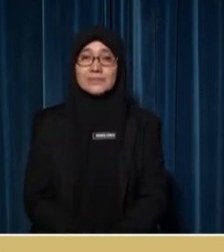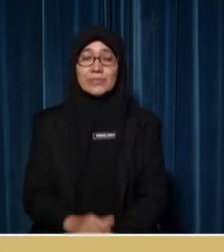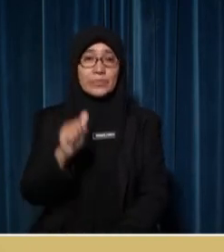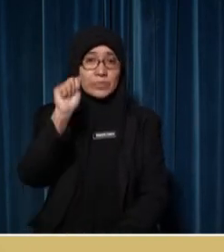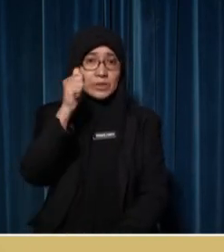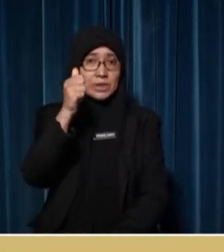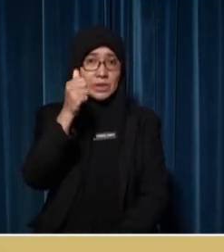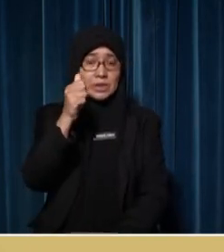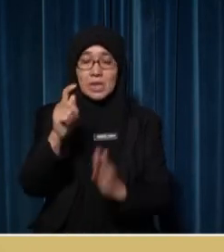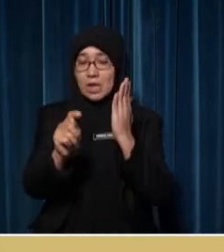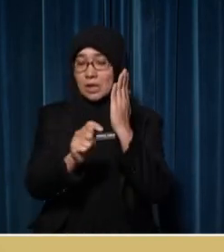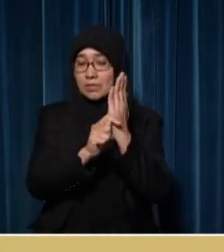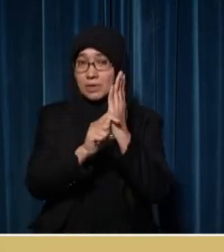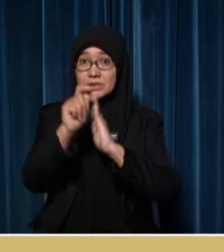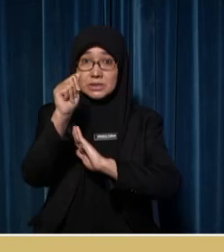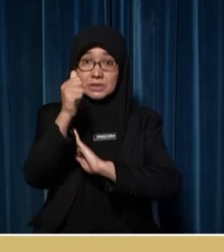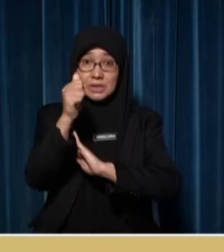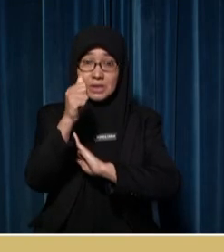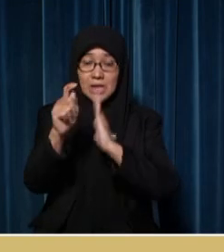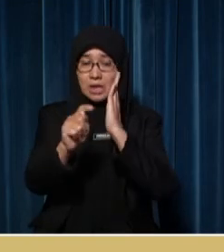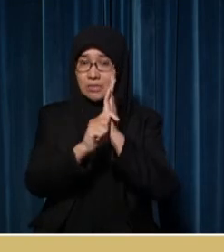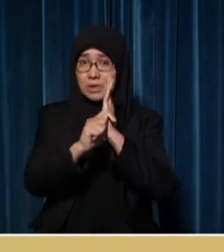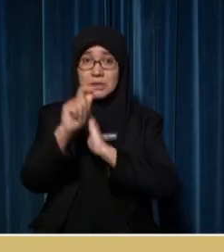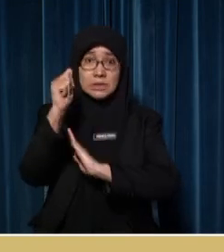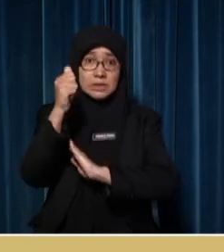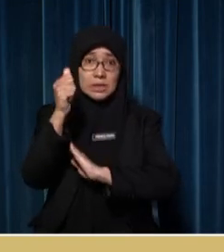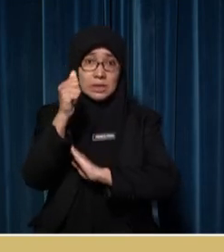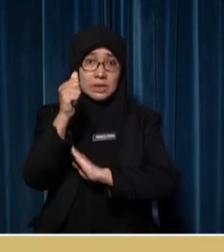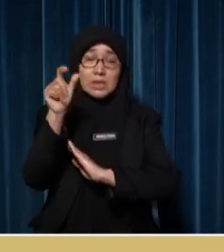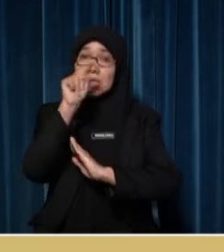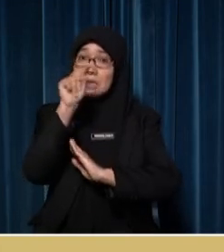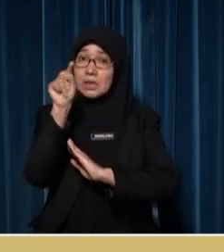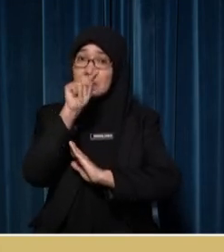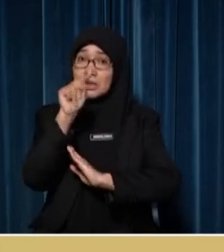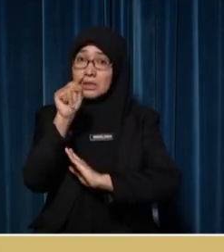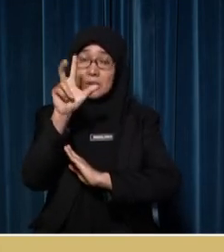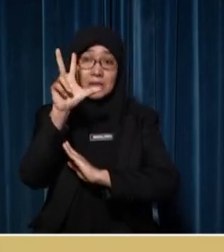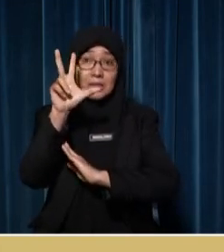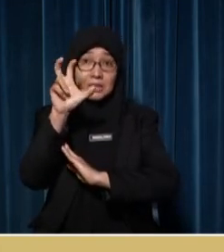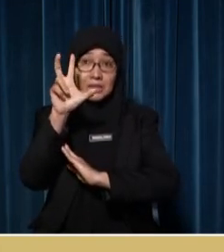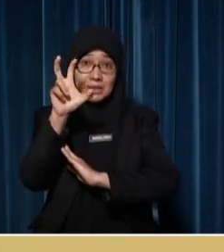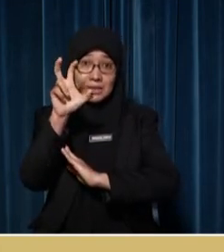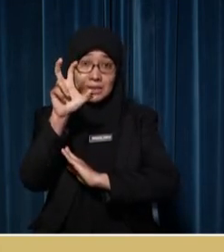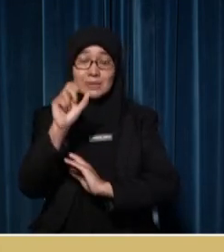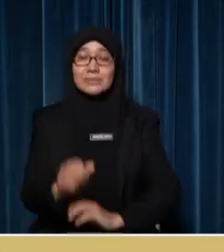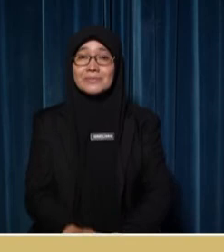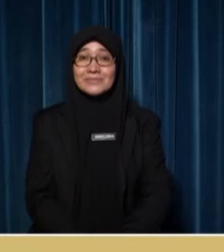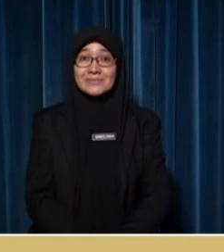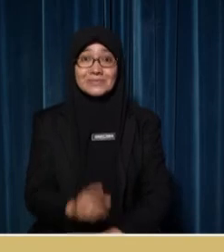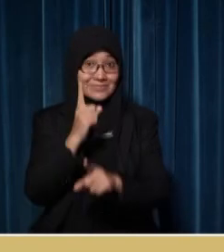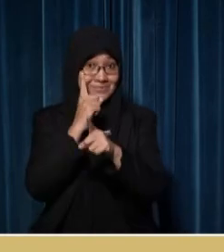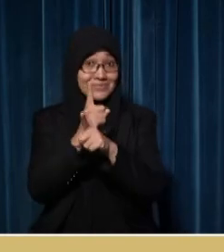10 plus 10 plus 10 is equal to 30. Is that